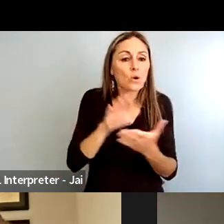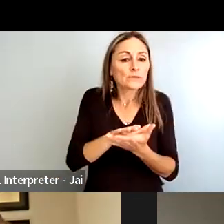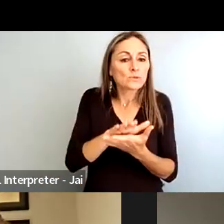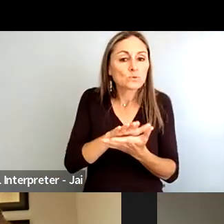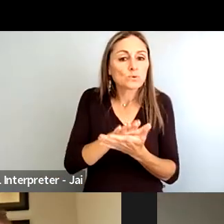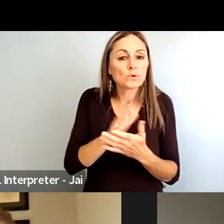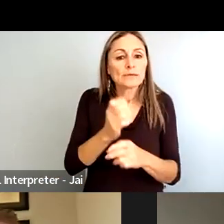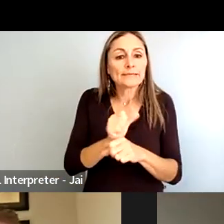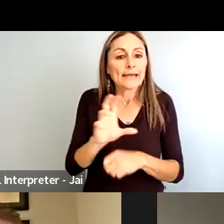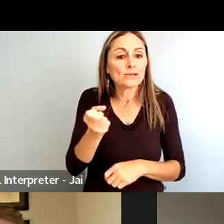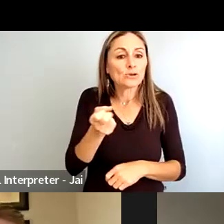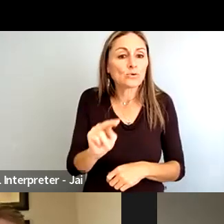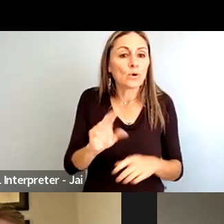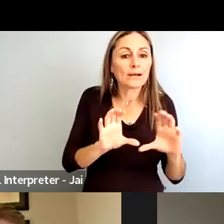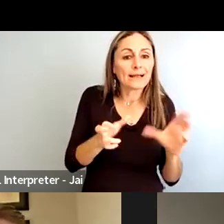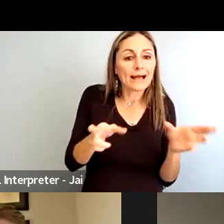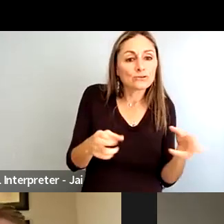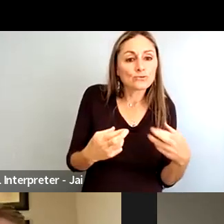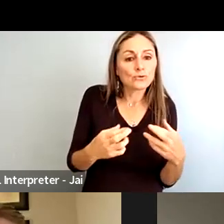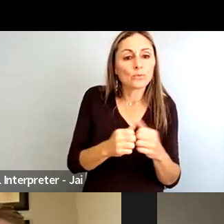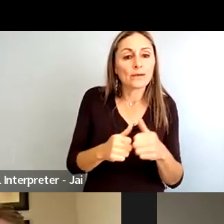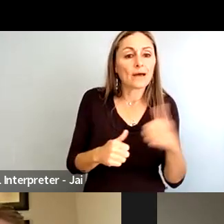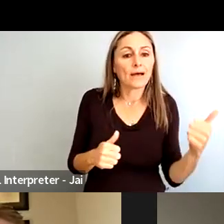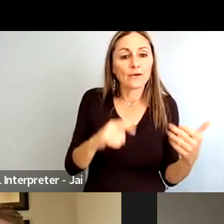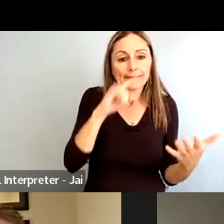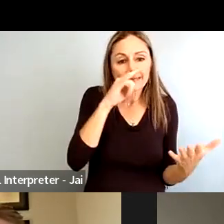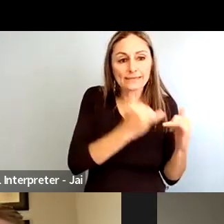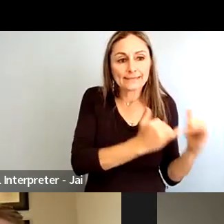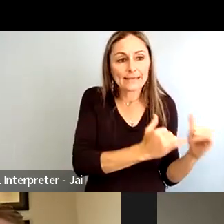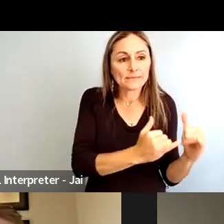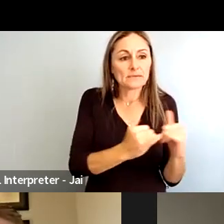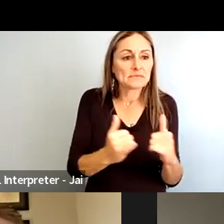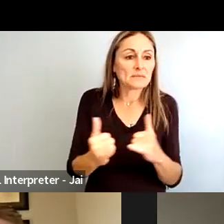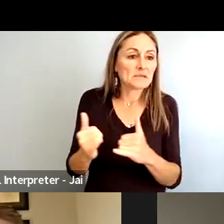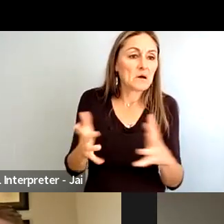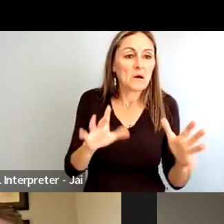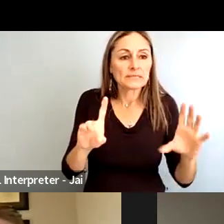your own separate classroom with other kids with disabilities.